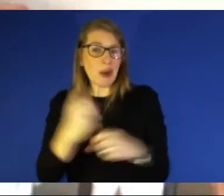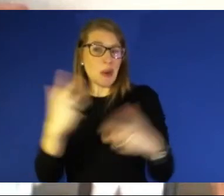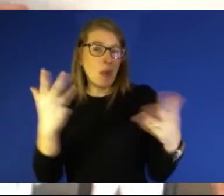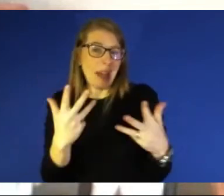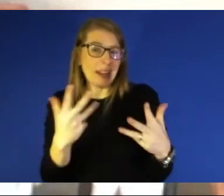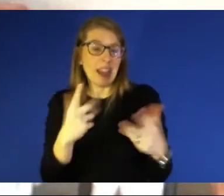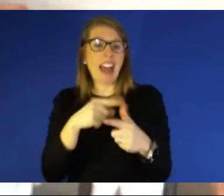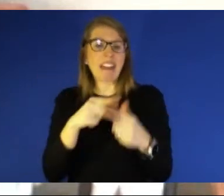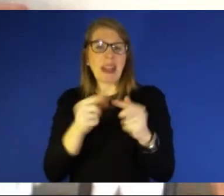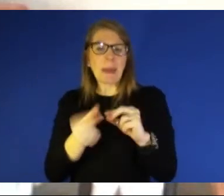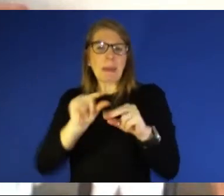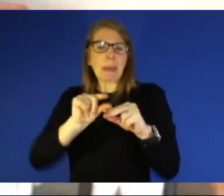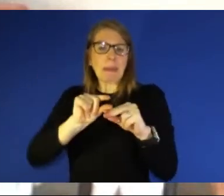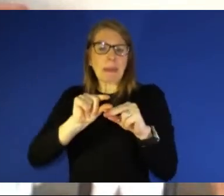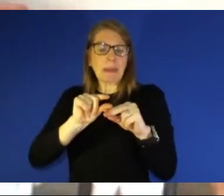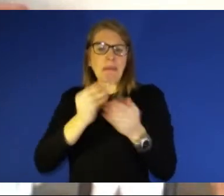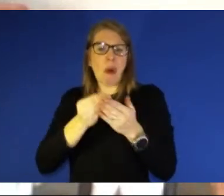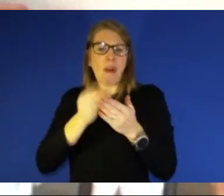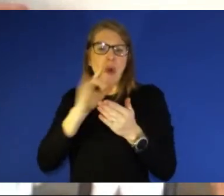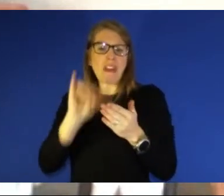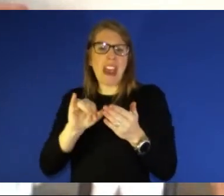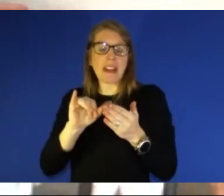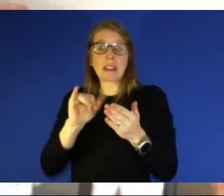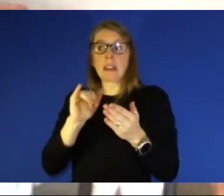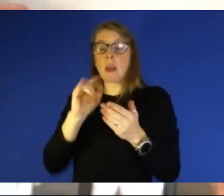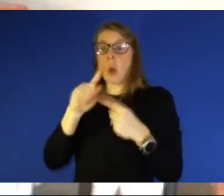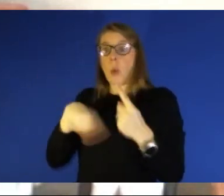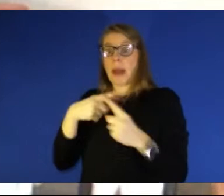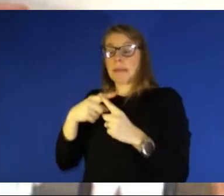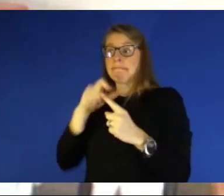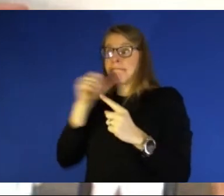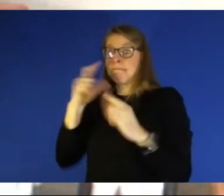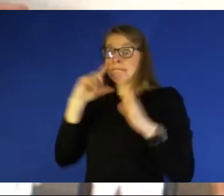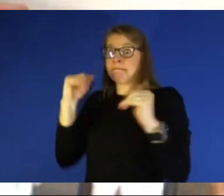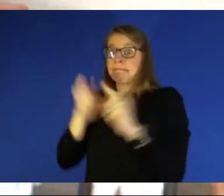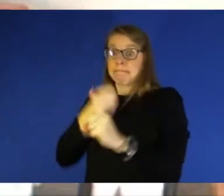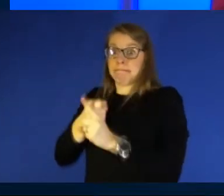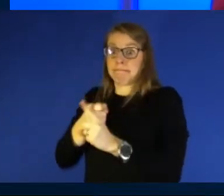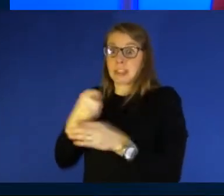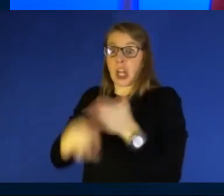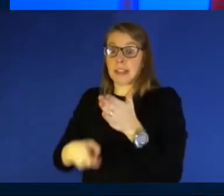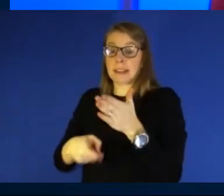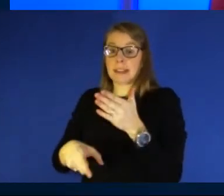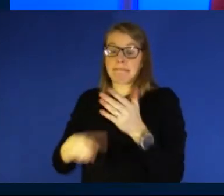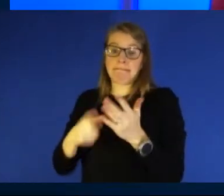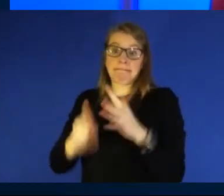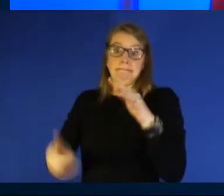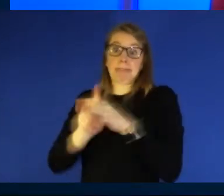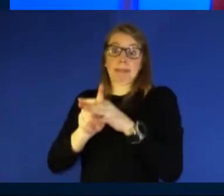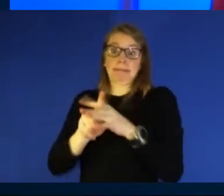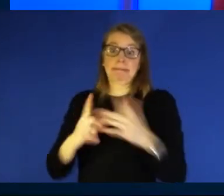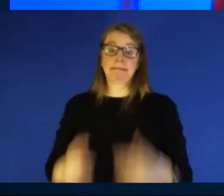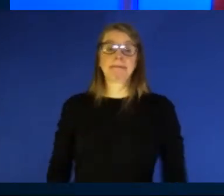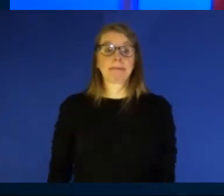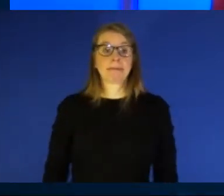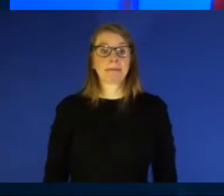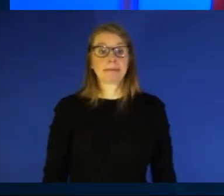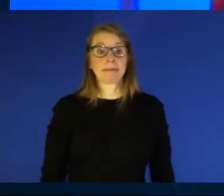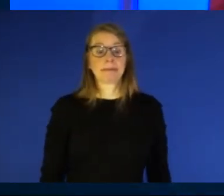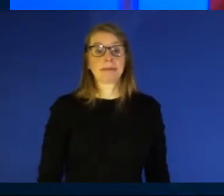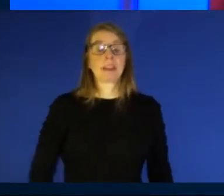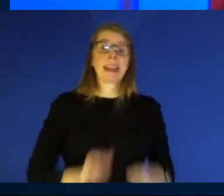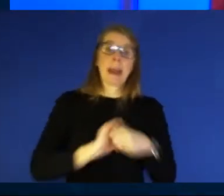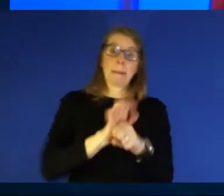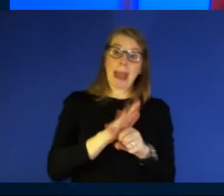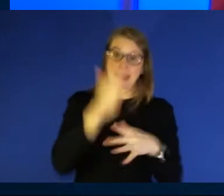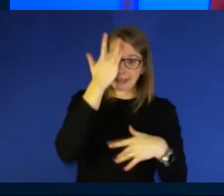bit more just for those unexpected expenses that might come up. The pandemic and all